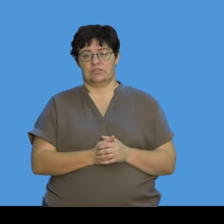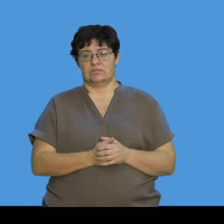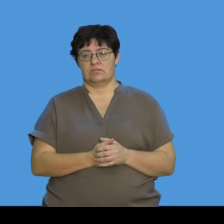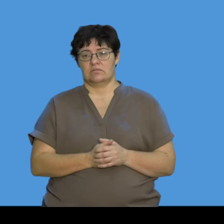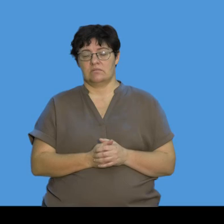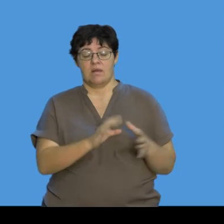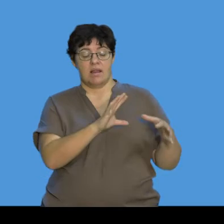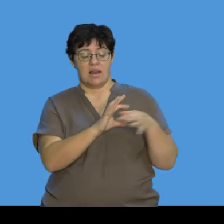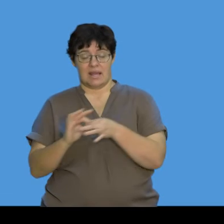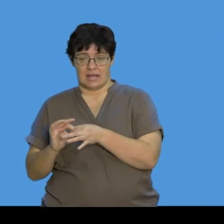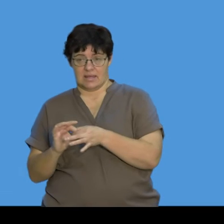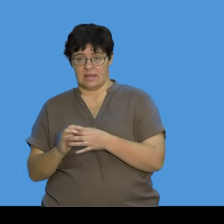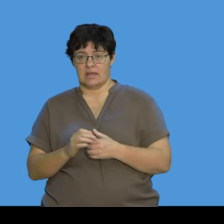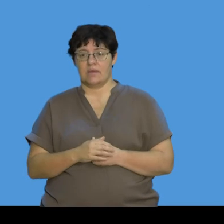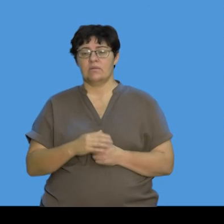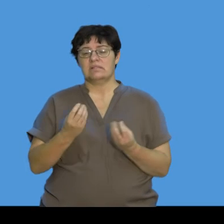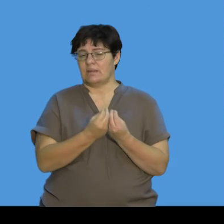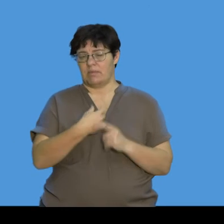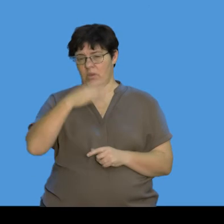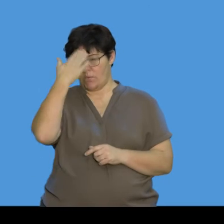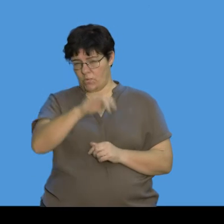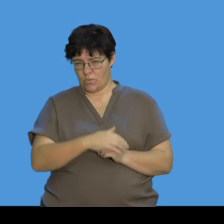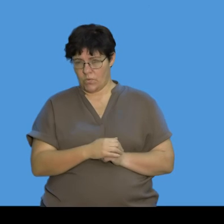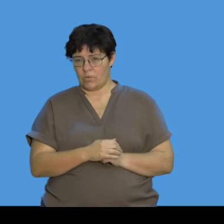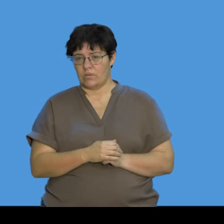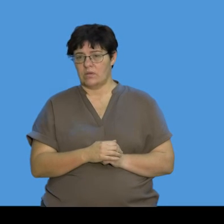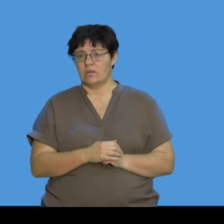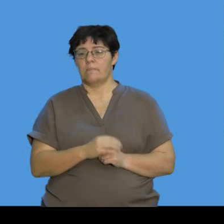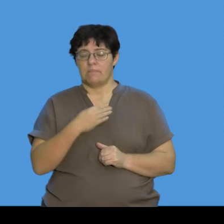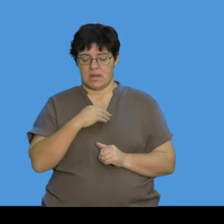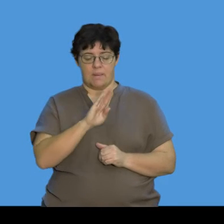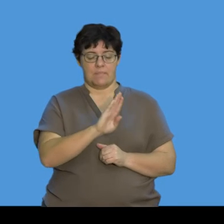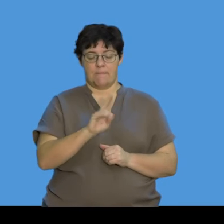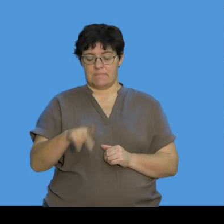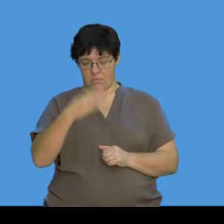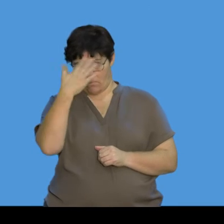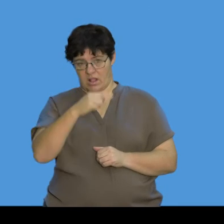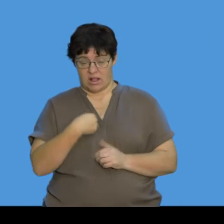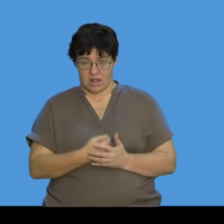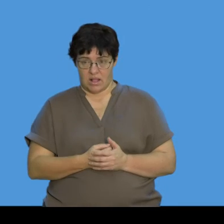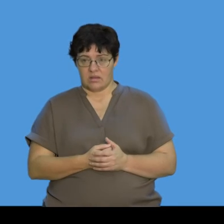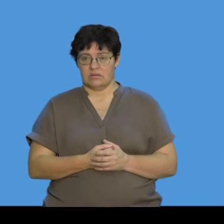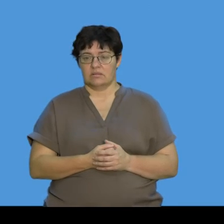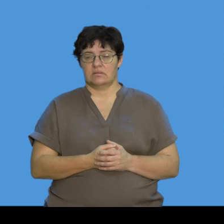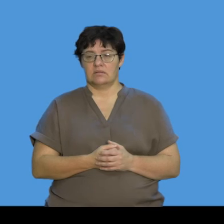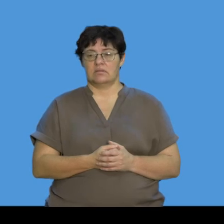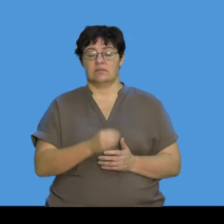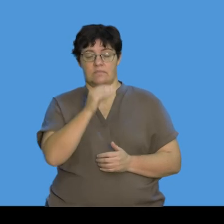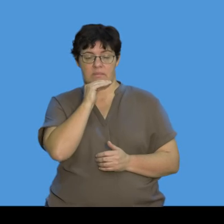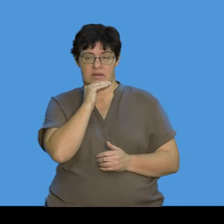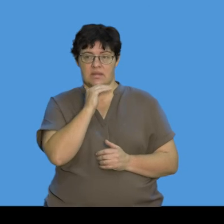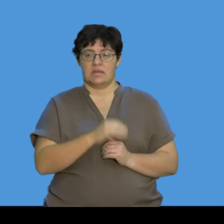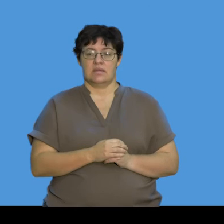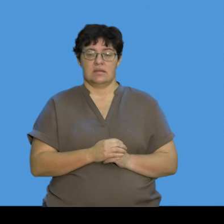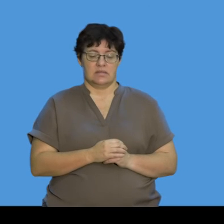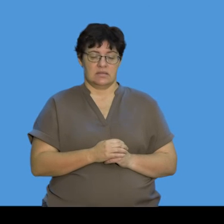must link it with something else that I know, and that something will be the BP here, right? And then that means it will